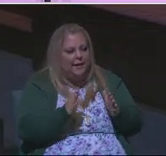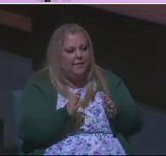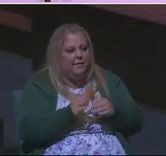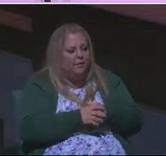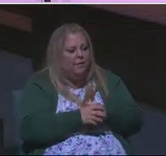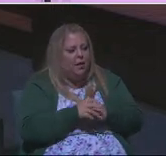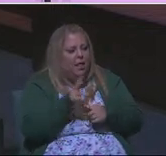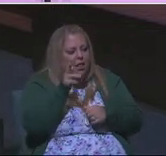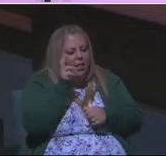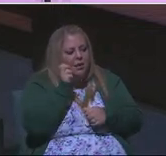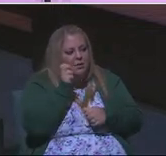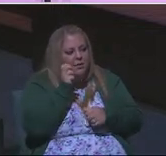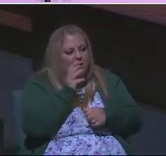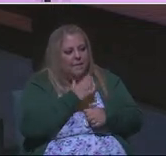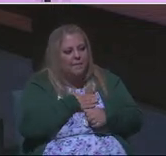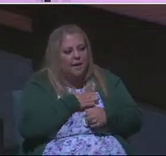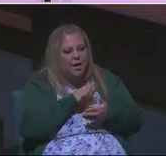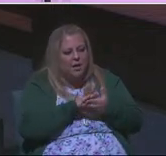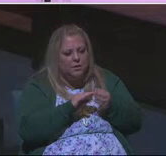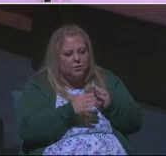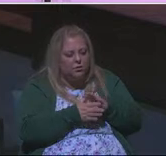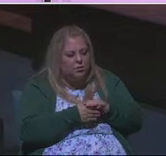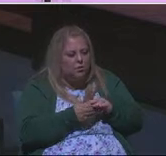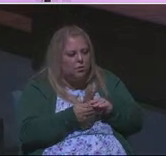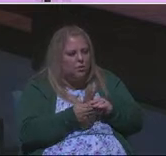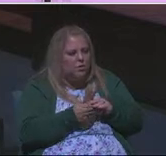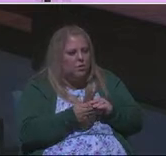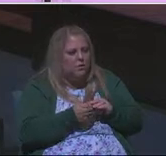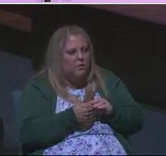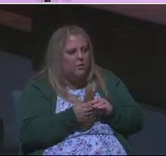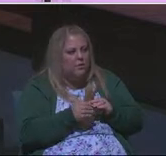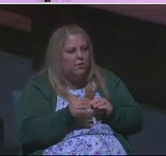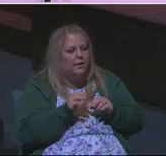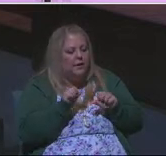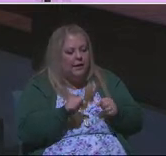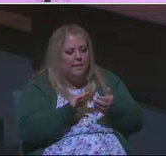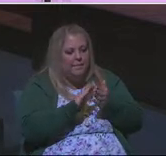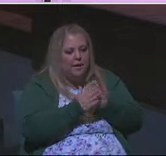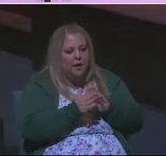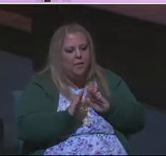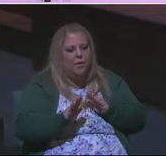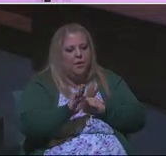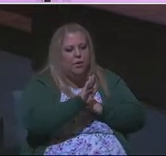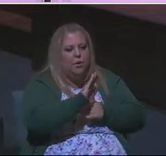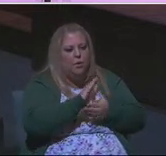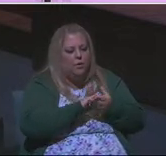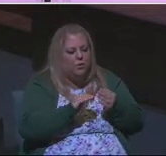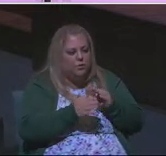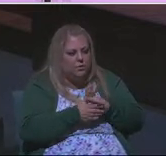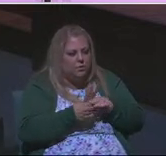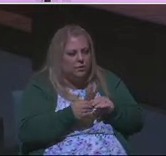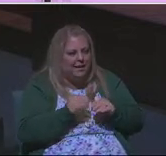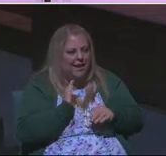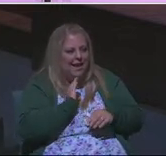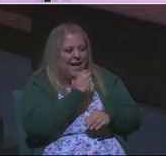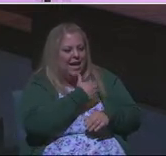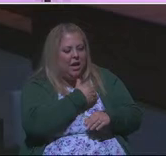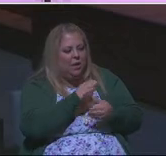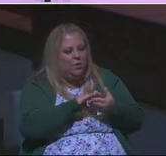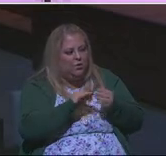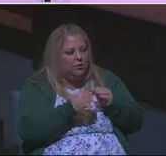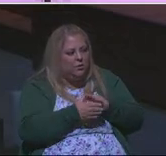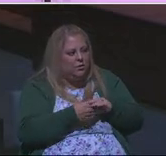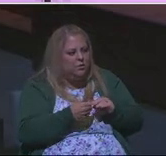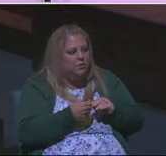Listen, my story can be your story. Our story. If you're